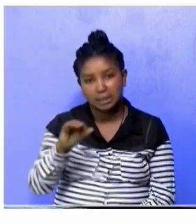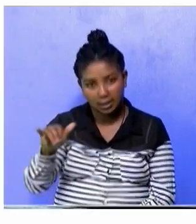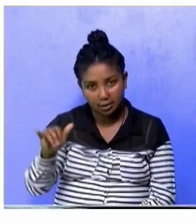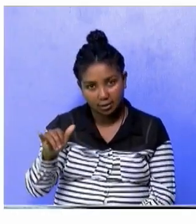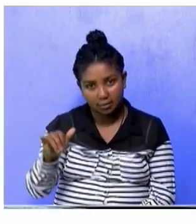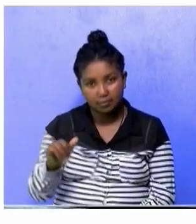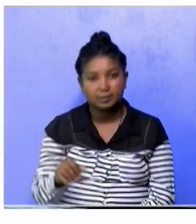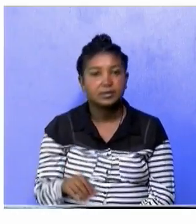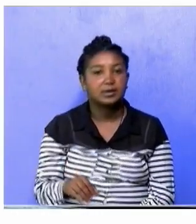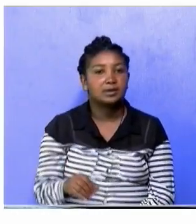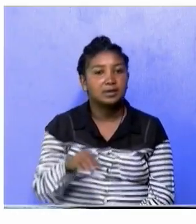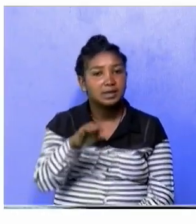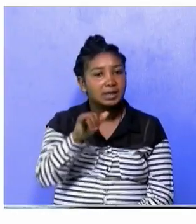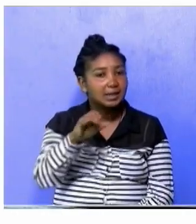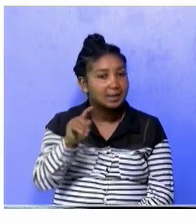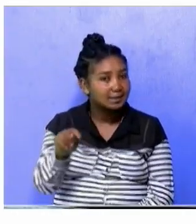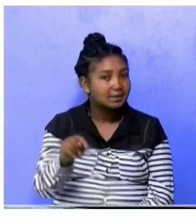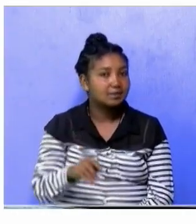yet,